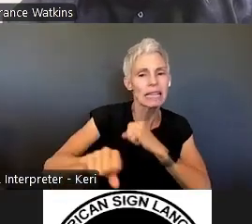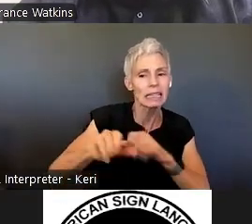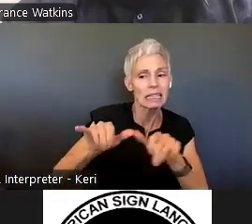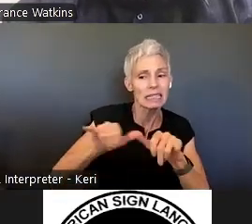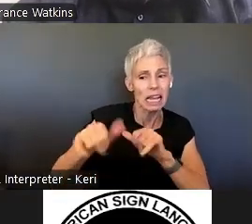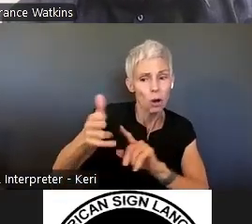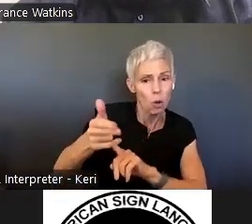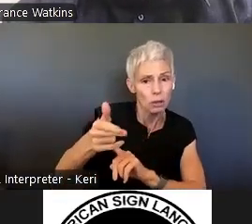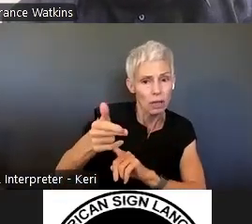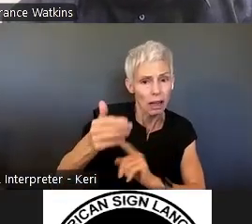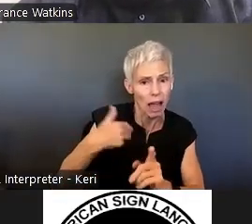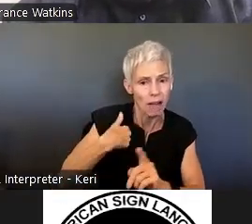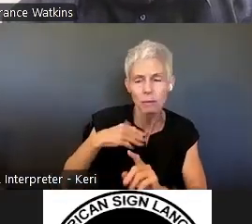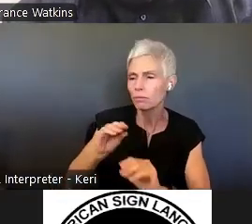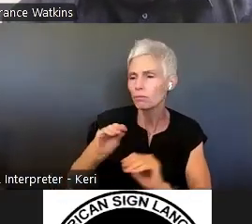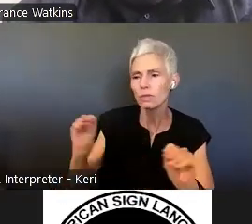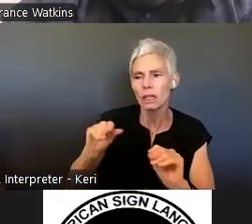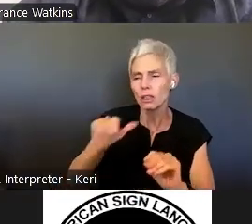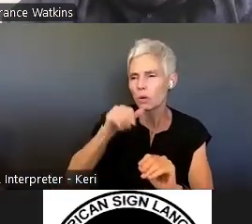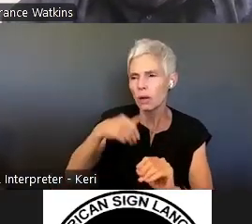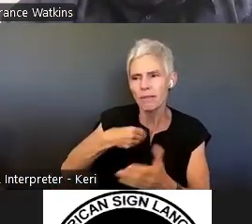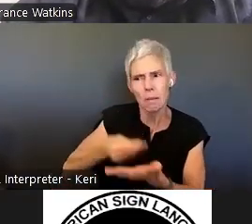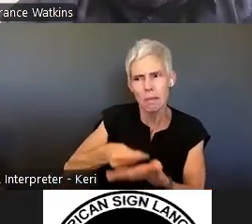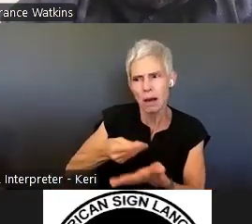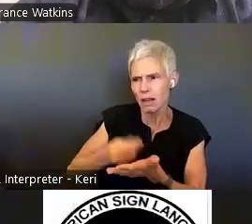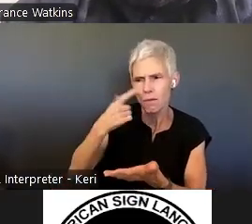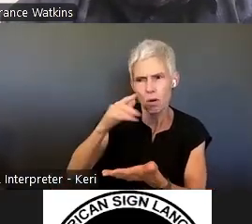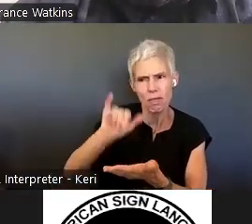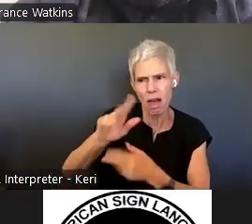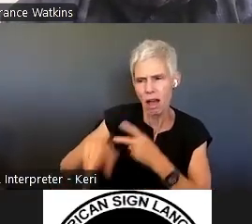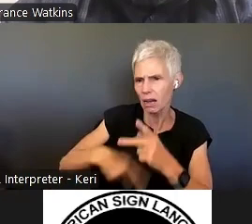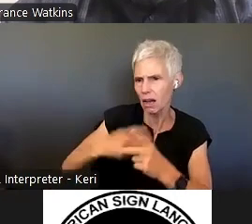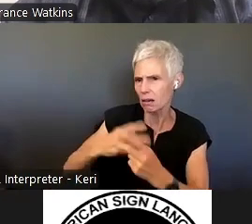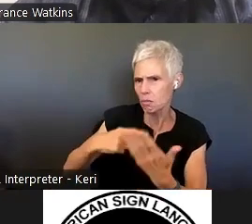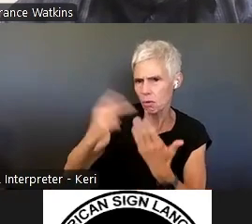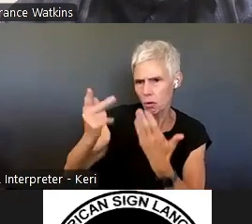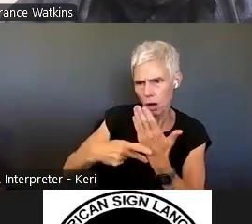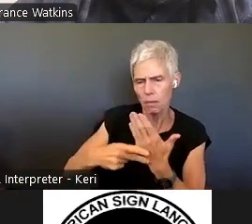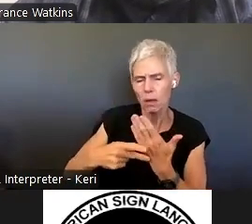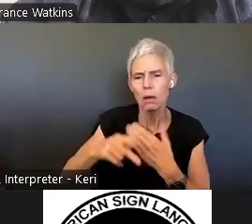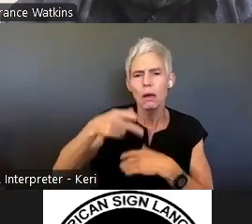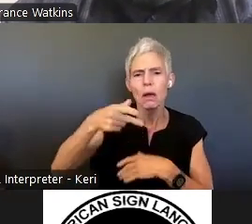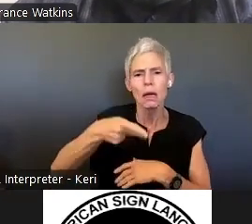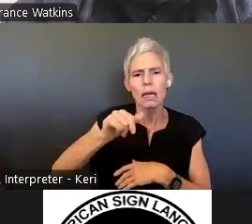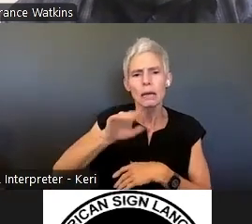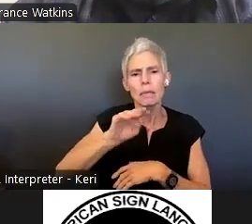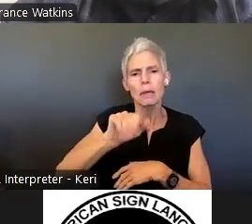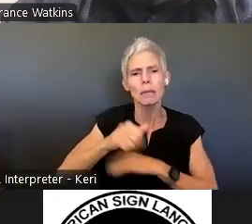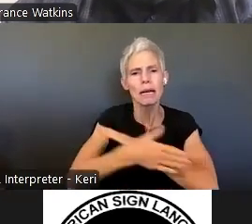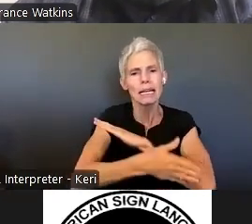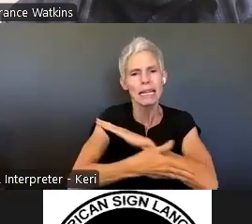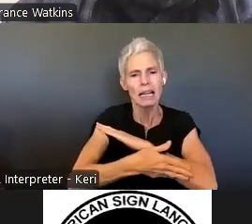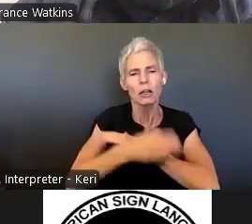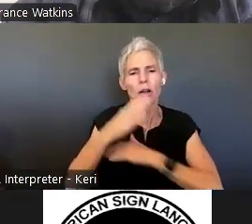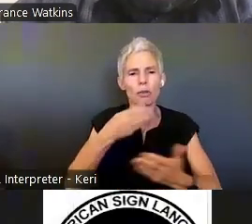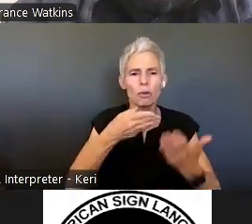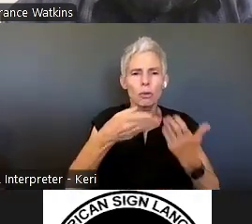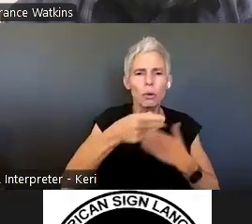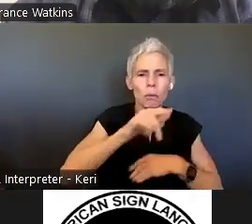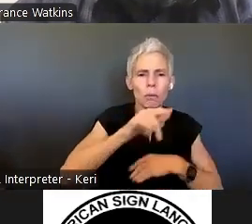we do not currently have the funding for that. In Pima County, you would go through Tucson Pima Collaboration in